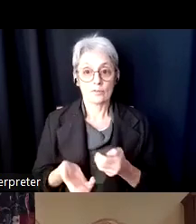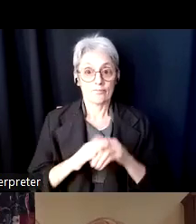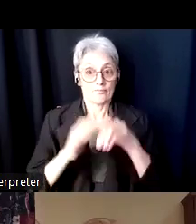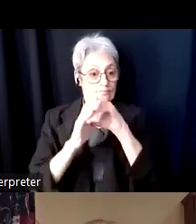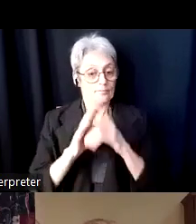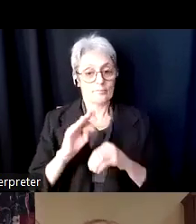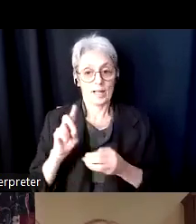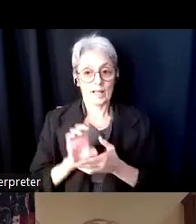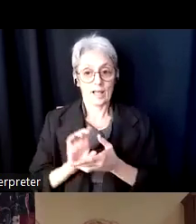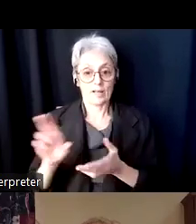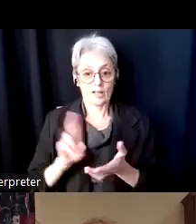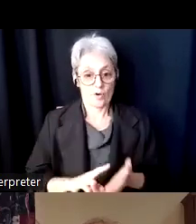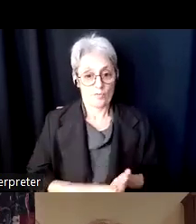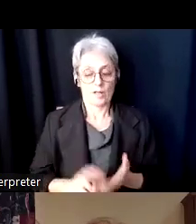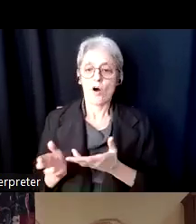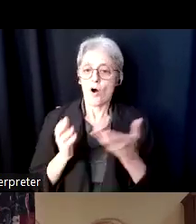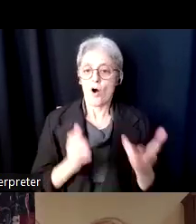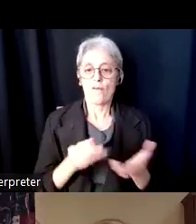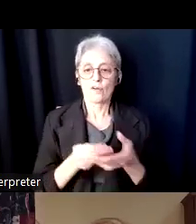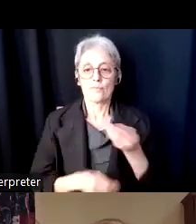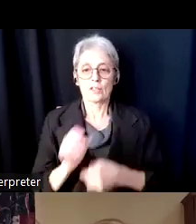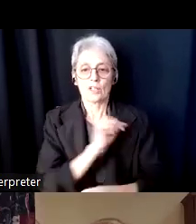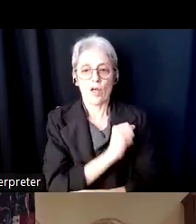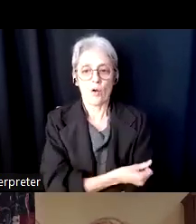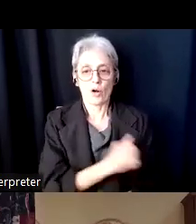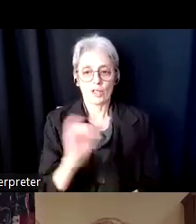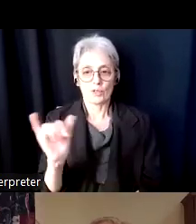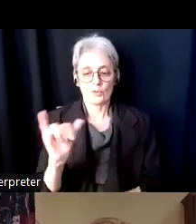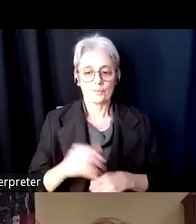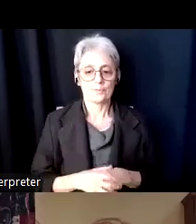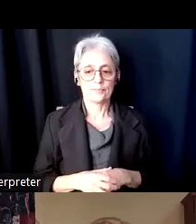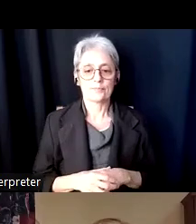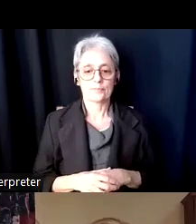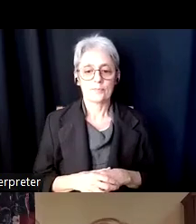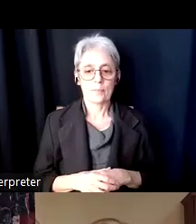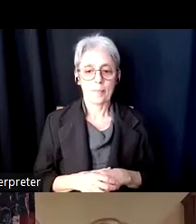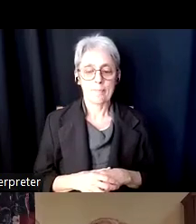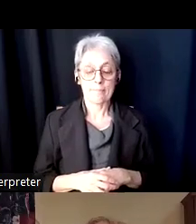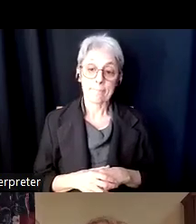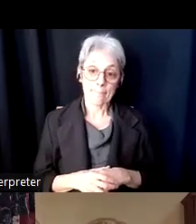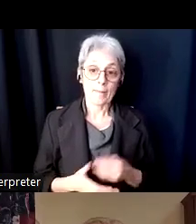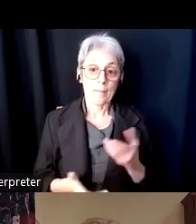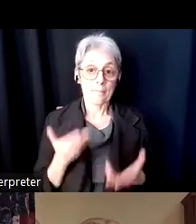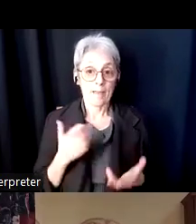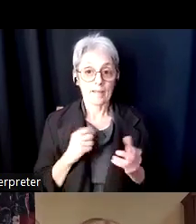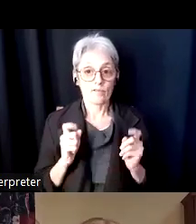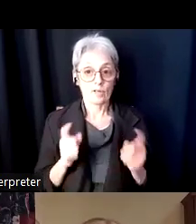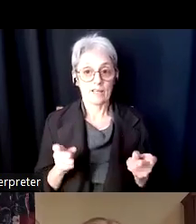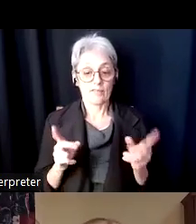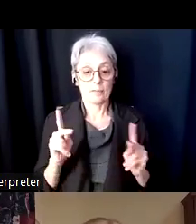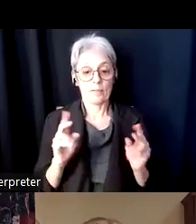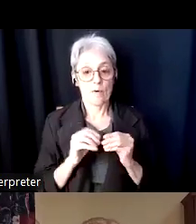tended to offer budget authority. So it starts to tell us a story that perhaps the more flexibility we give, the more people are opting